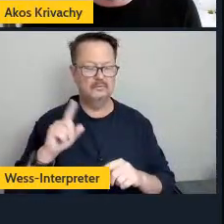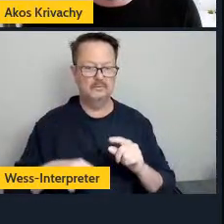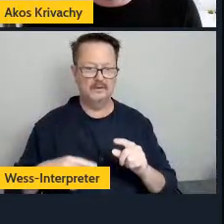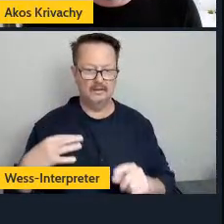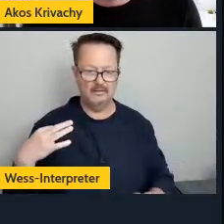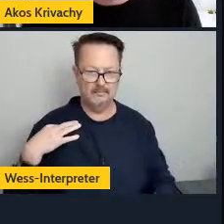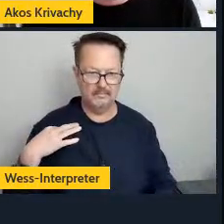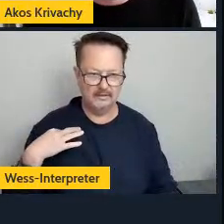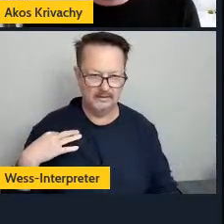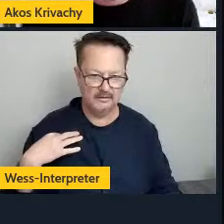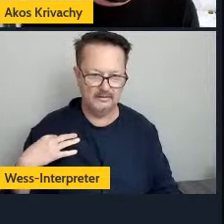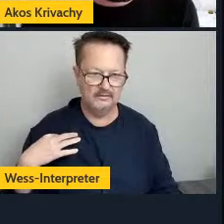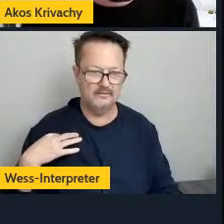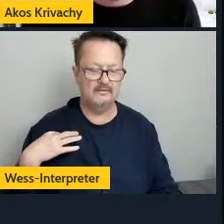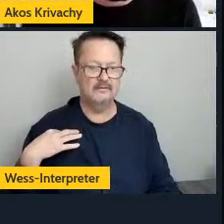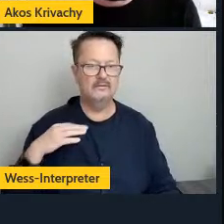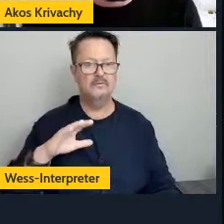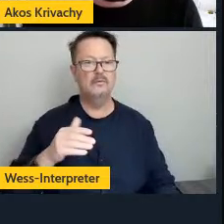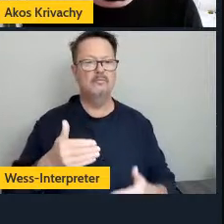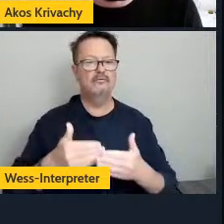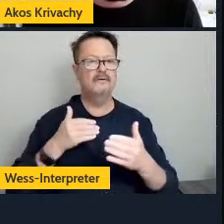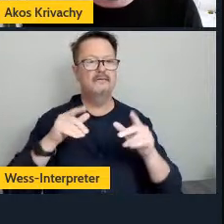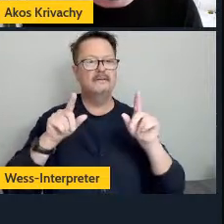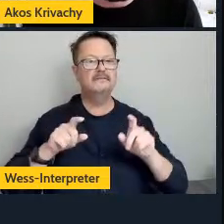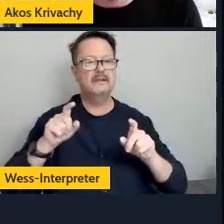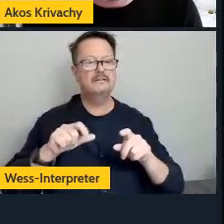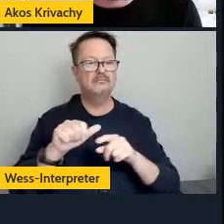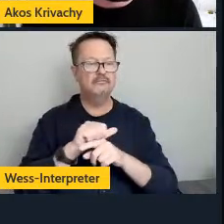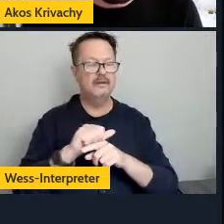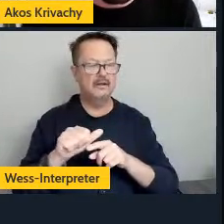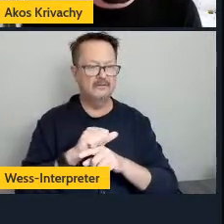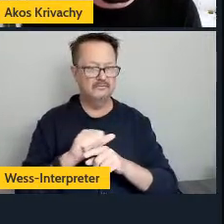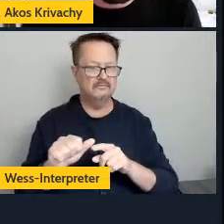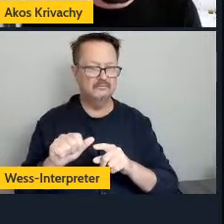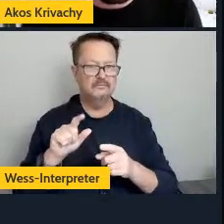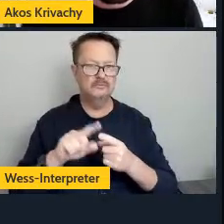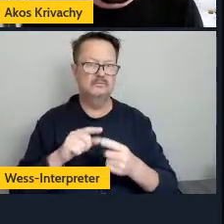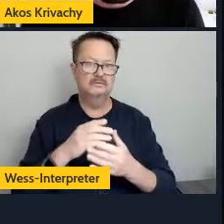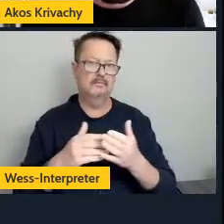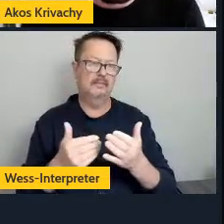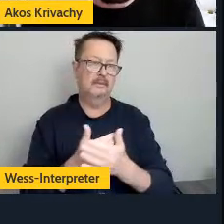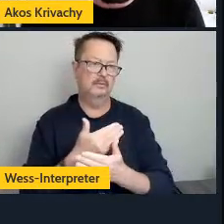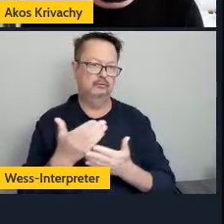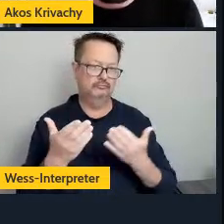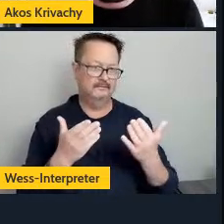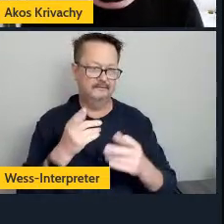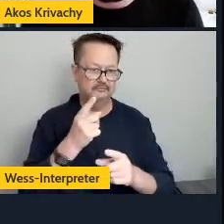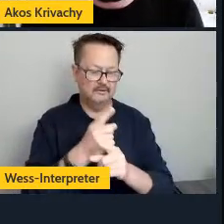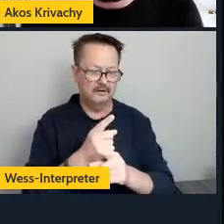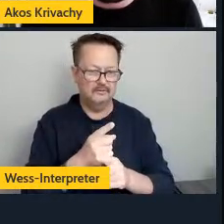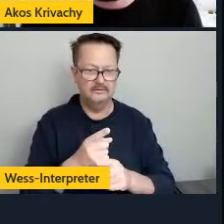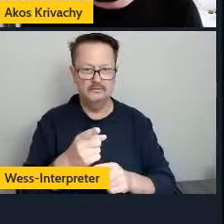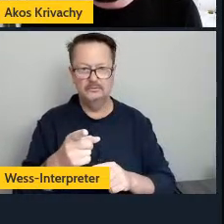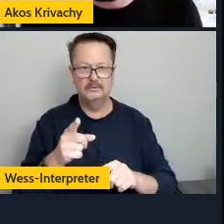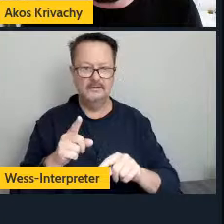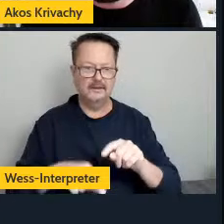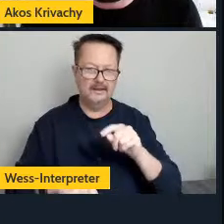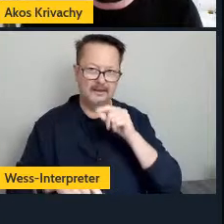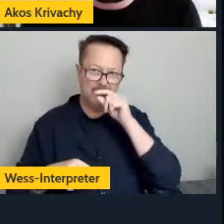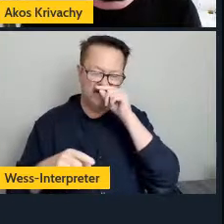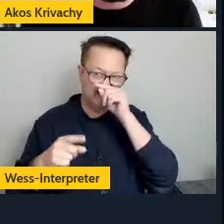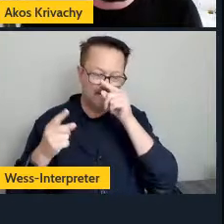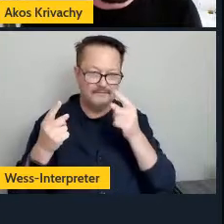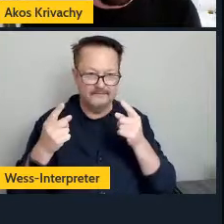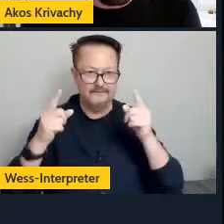apply your previous testing practices to some of these new services, right? You can't